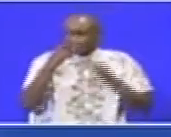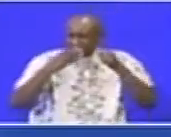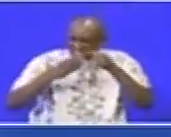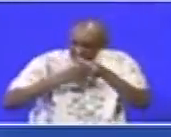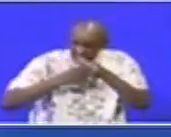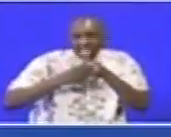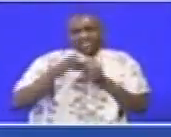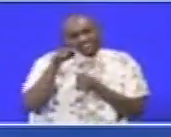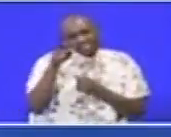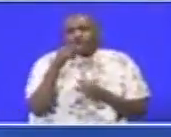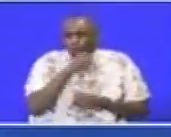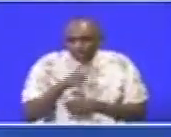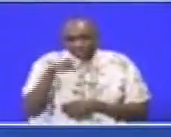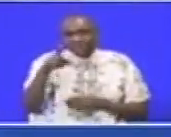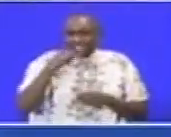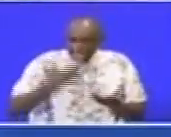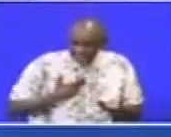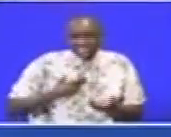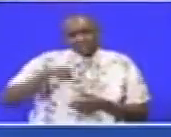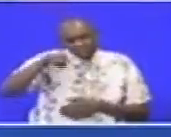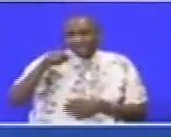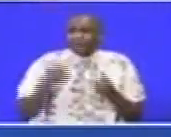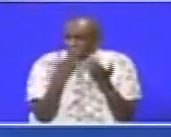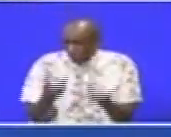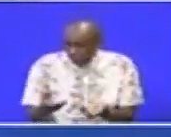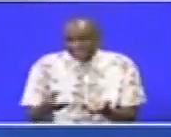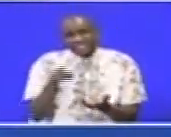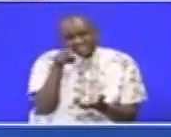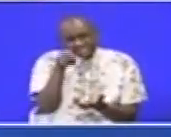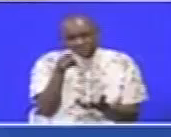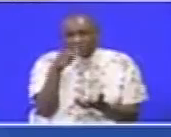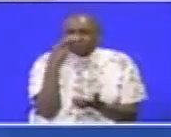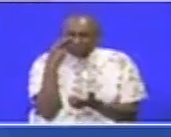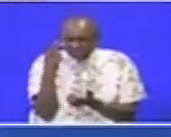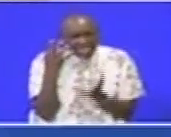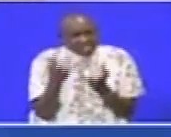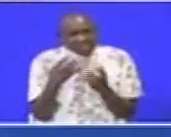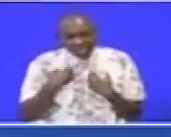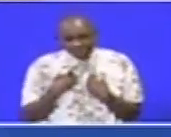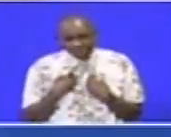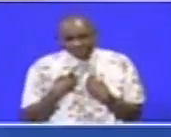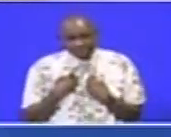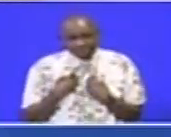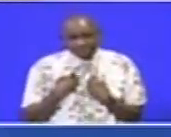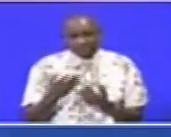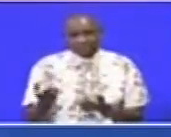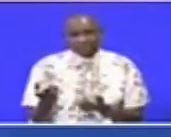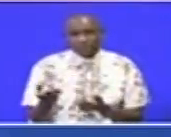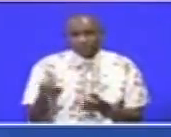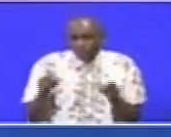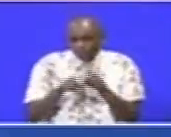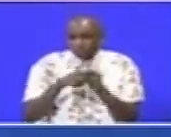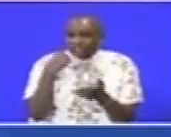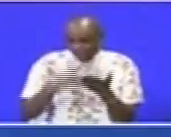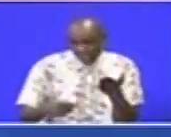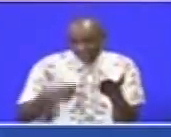Twenty-nine-year-old Dominic Ogwemba tells us that there are traces of his 3 years of vision. Music makes him happy. He tells us he wants